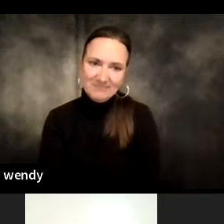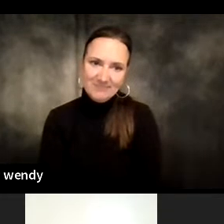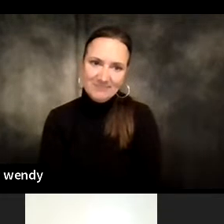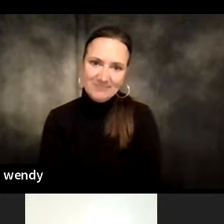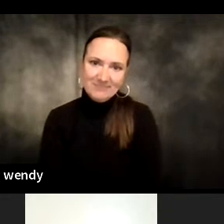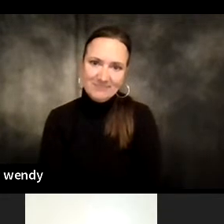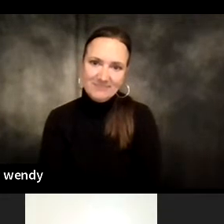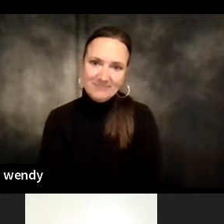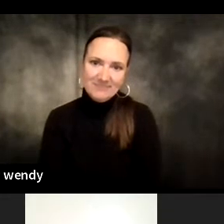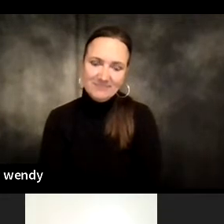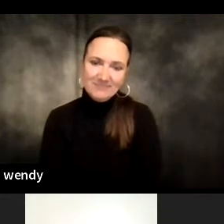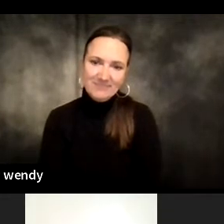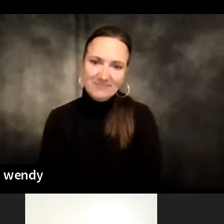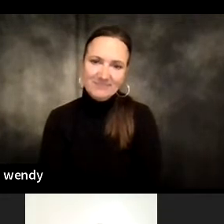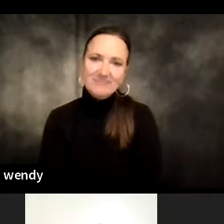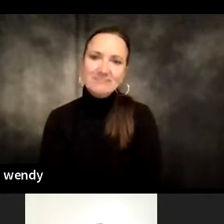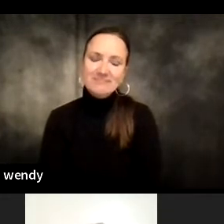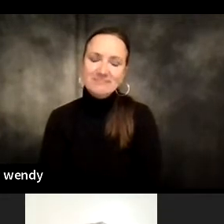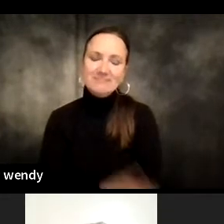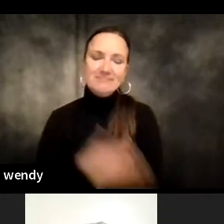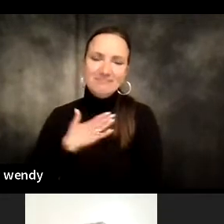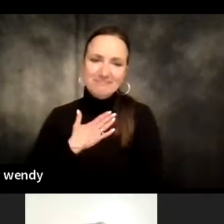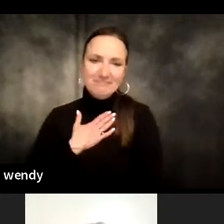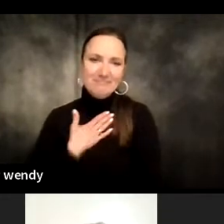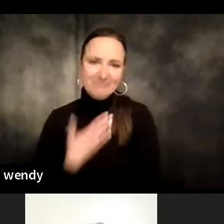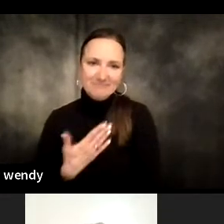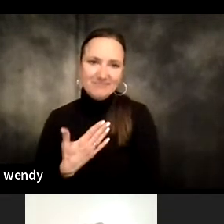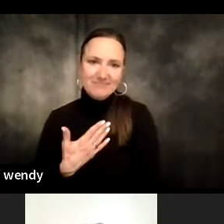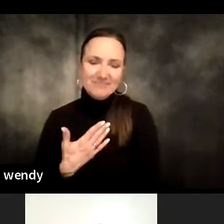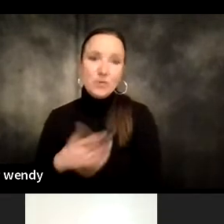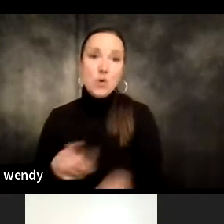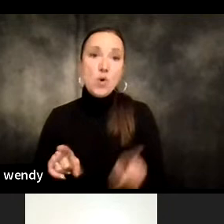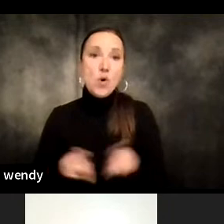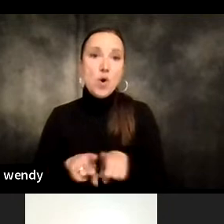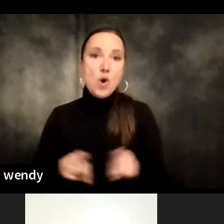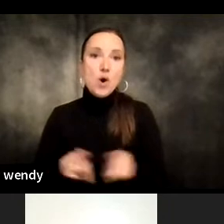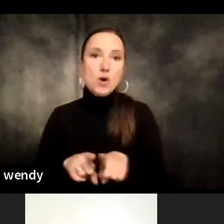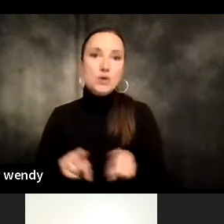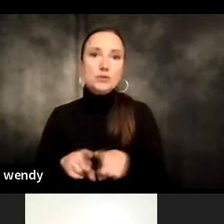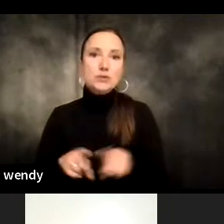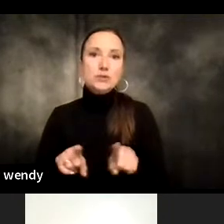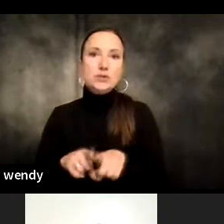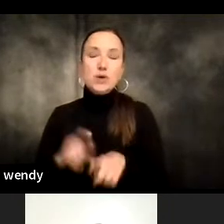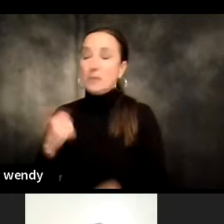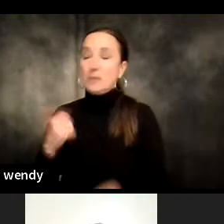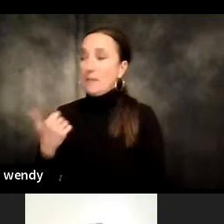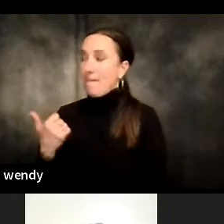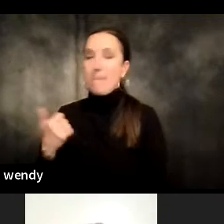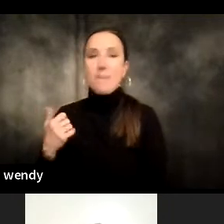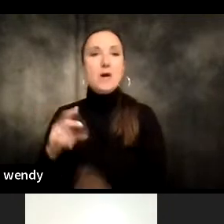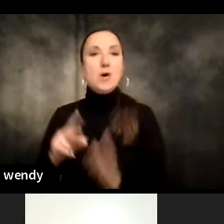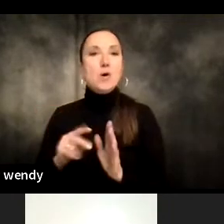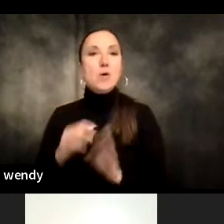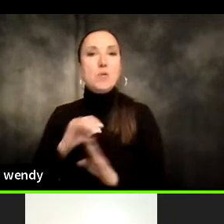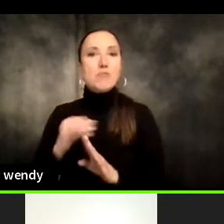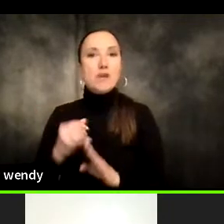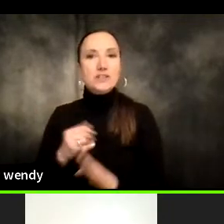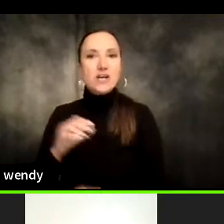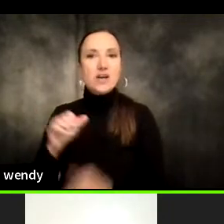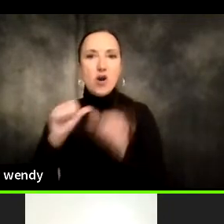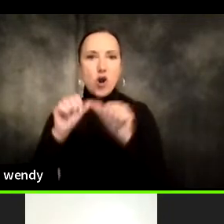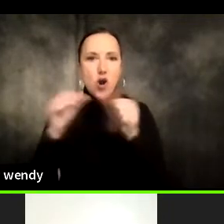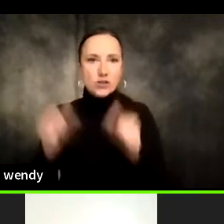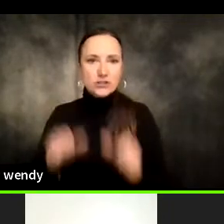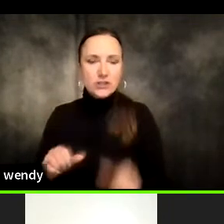Sure, I'd be happy to. And also with me is an architect, project architect, Warren Wick,